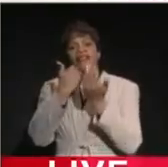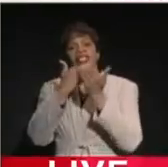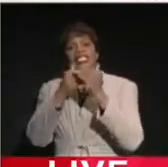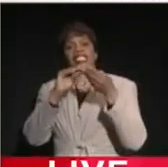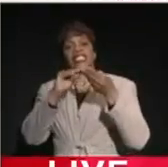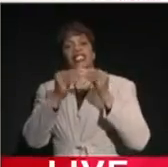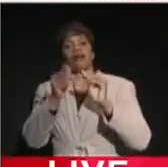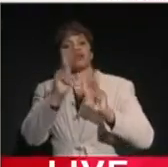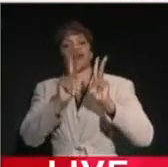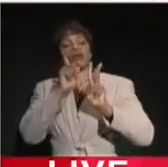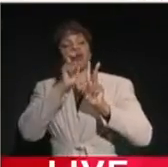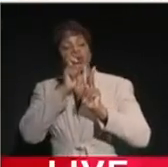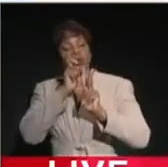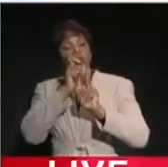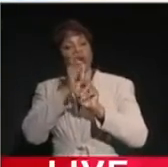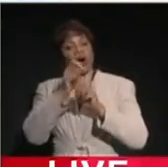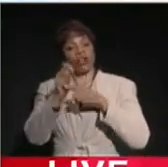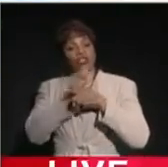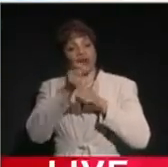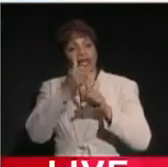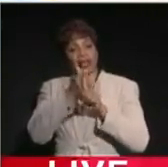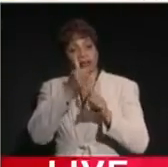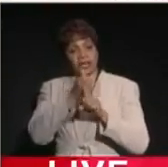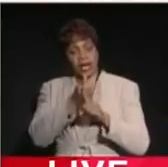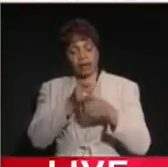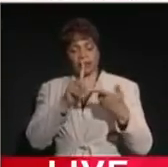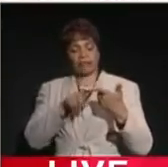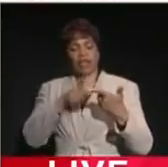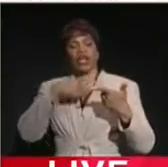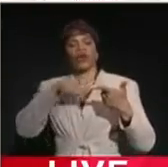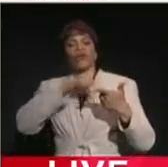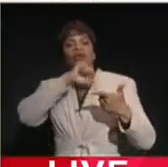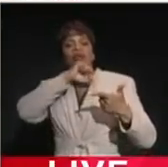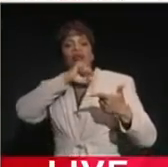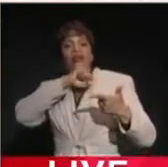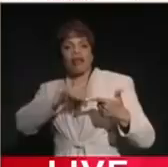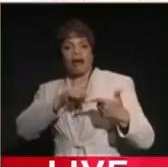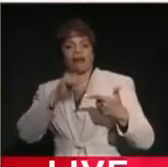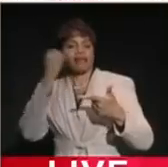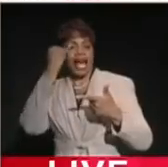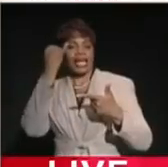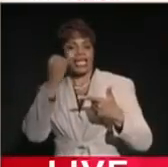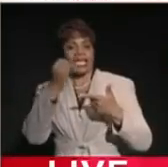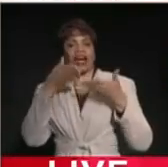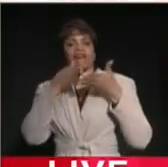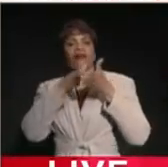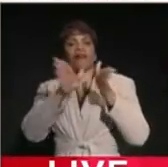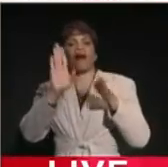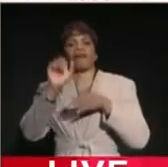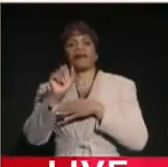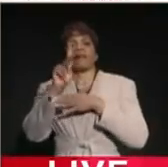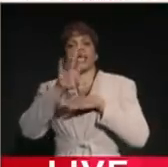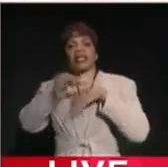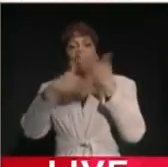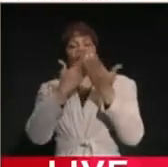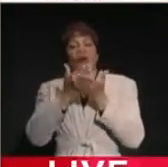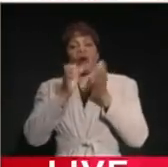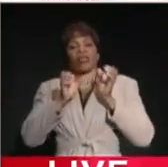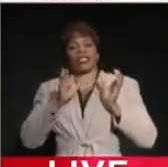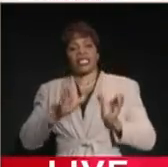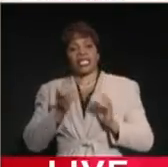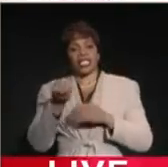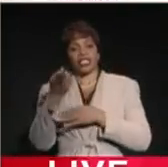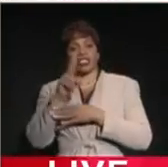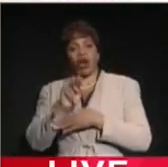of folks who are trained in. Secondly, we love the idea of a public bank that we all as citizens own, and one of the lines of business is